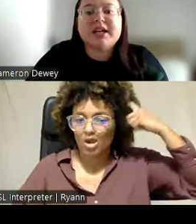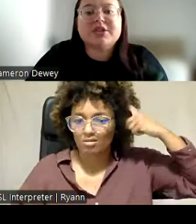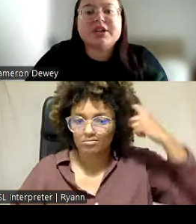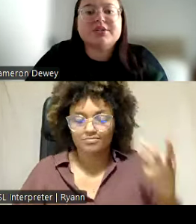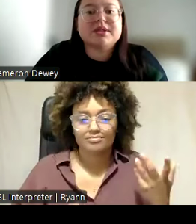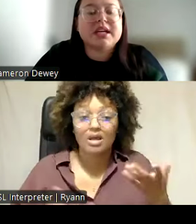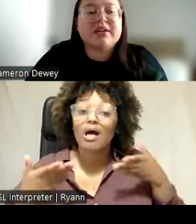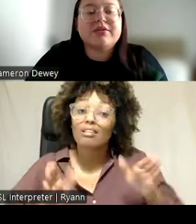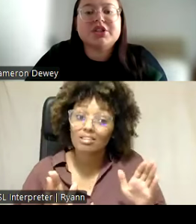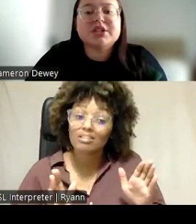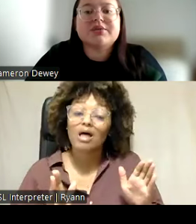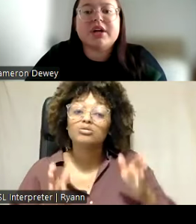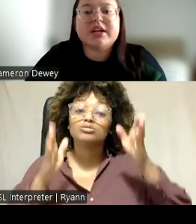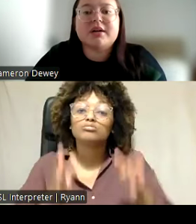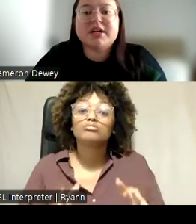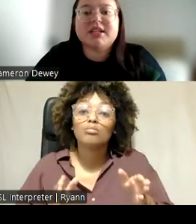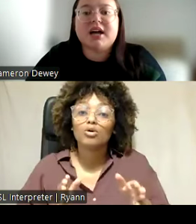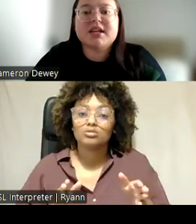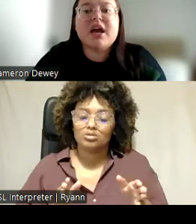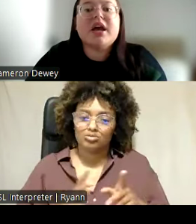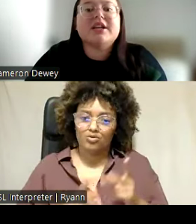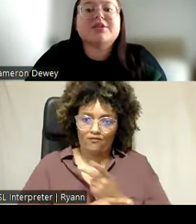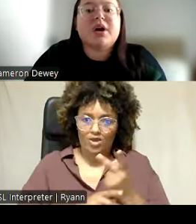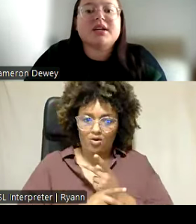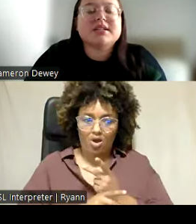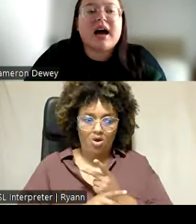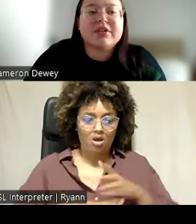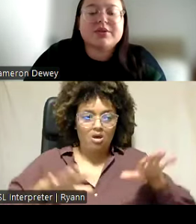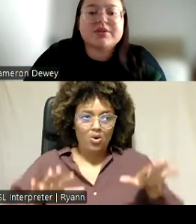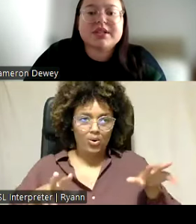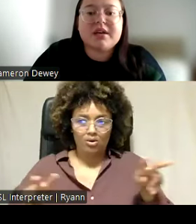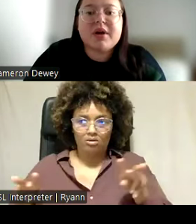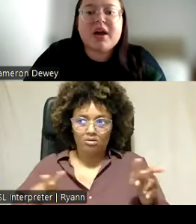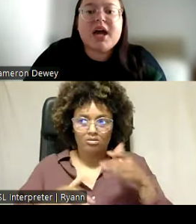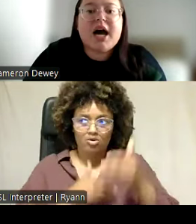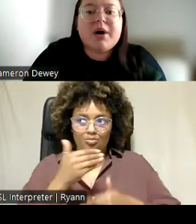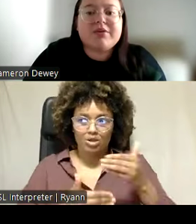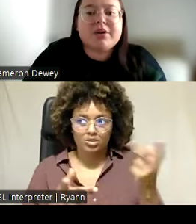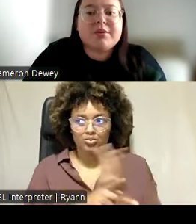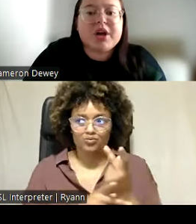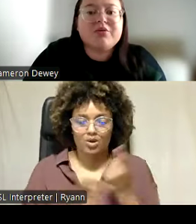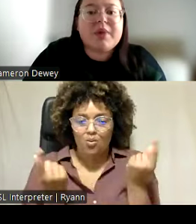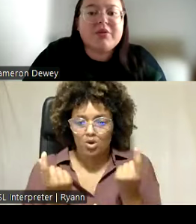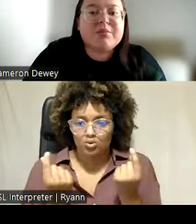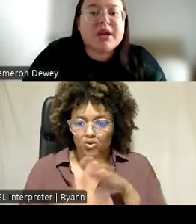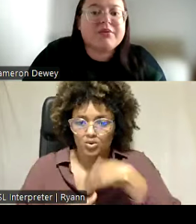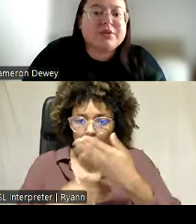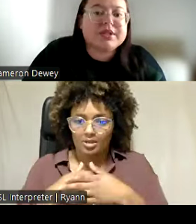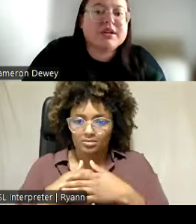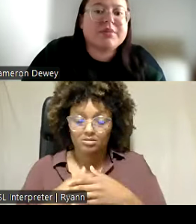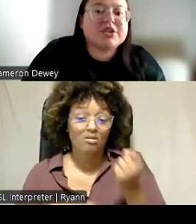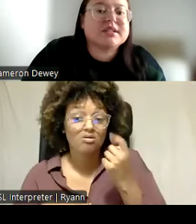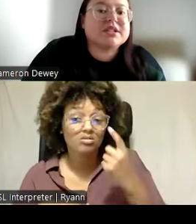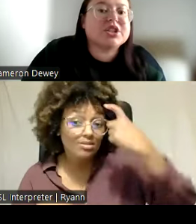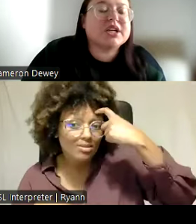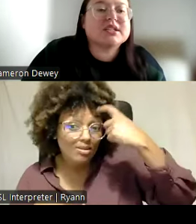individual to enter into a state of vigilance for incoming attacks and to process avenues of escape. However, the brain may remain